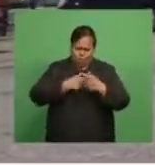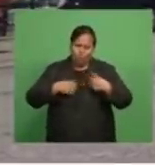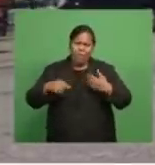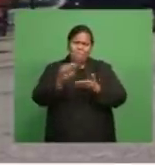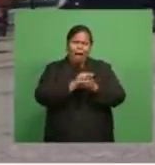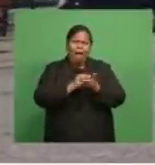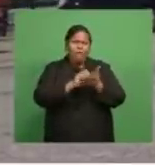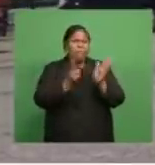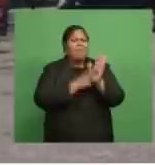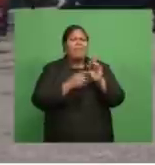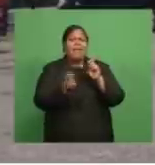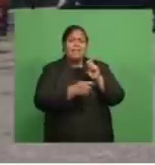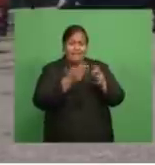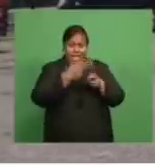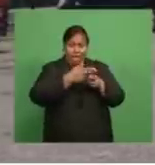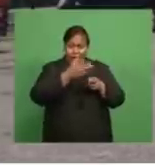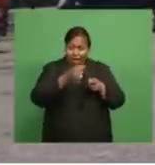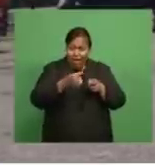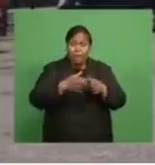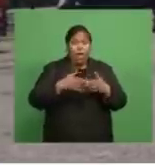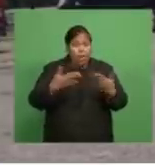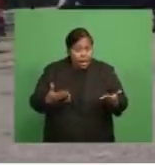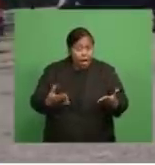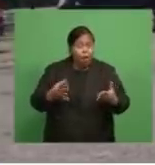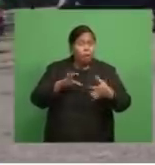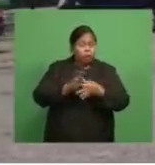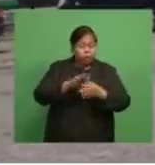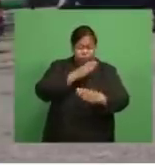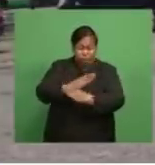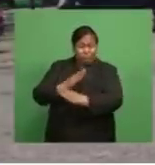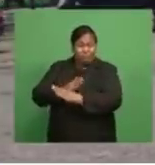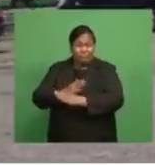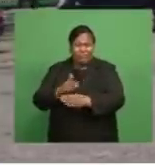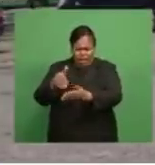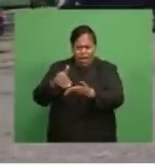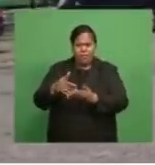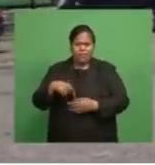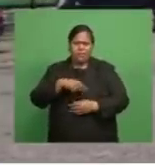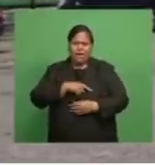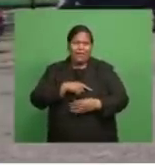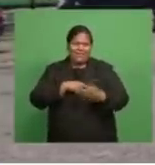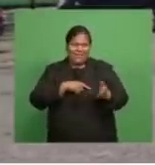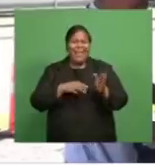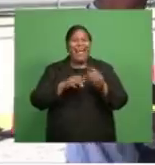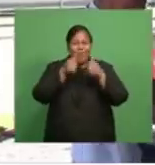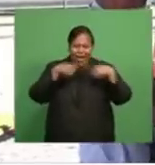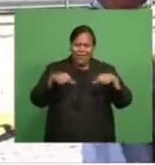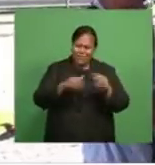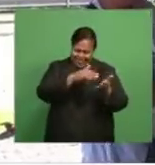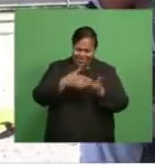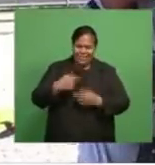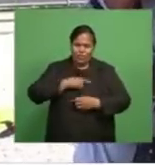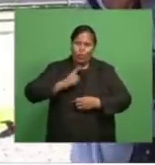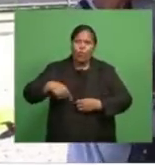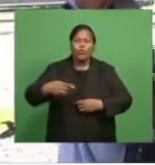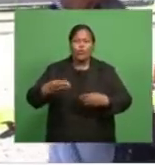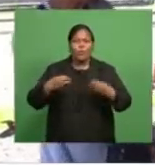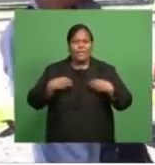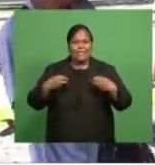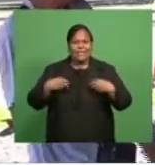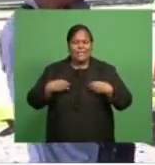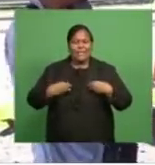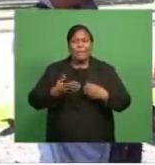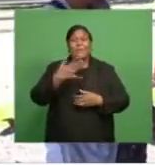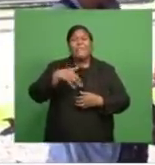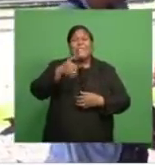farmers, and with this lockdown, AMA has assisted us with the continuation of our business. 56-year-old vendor